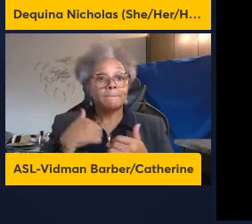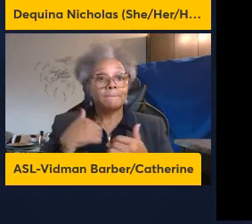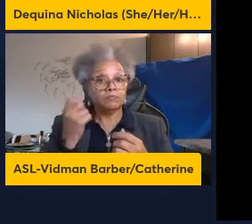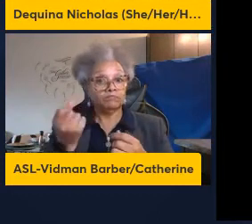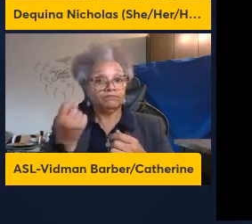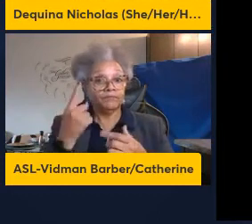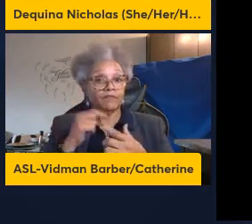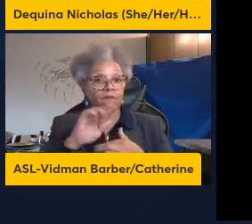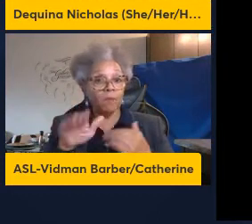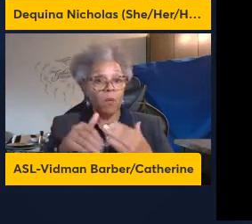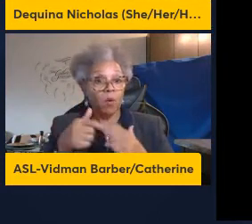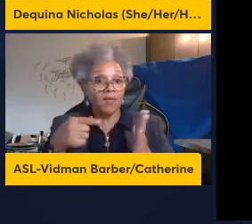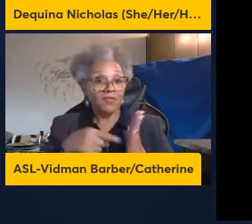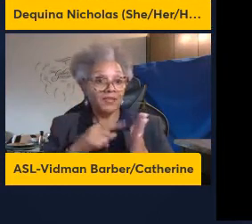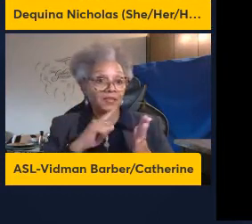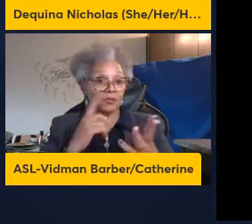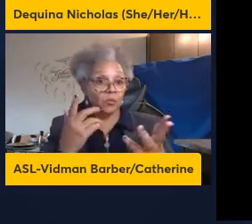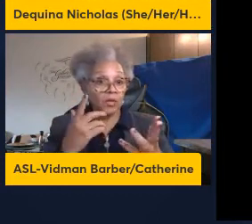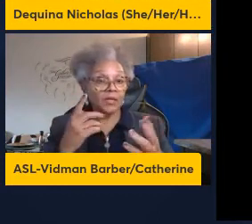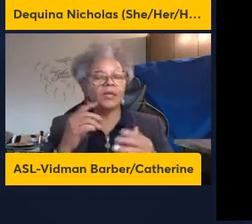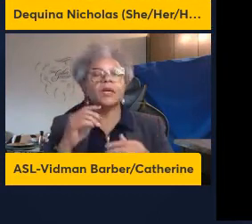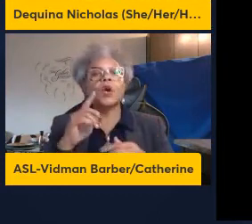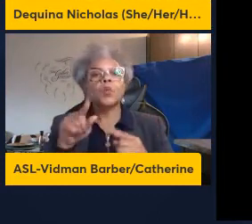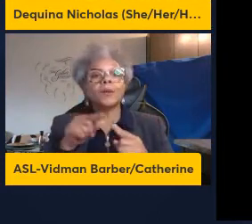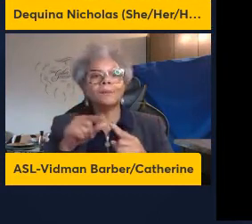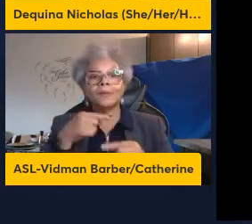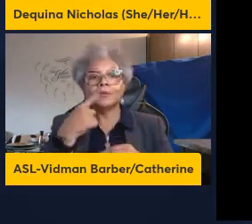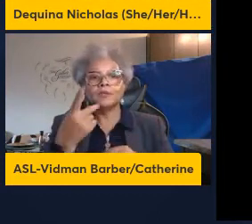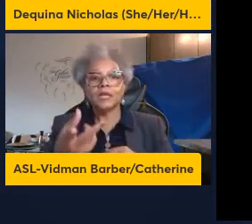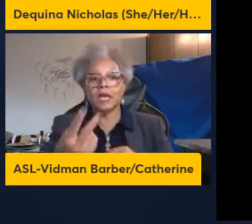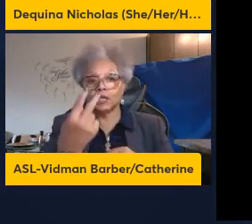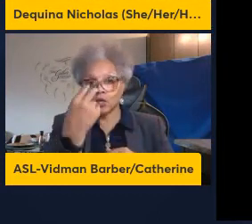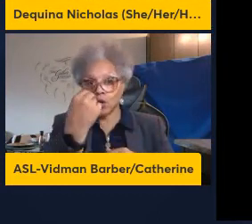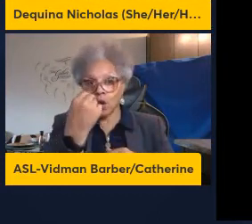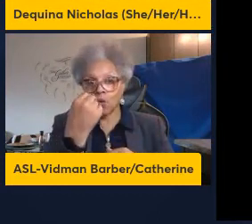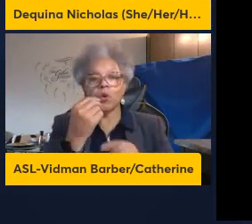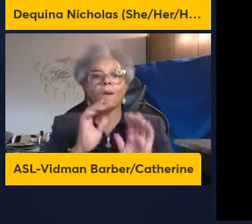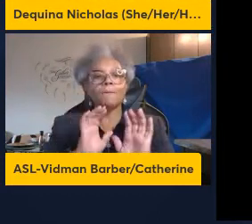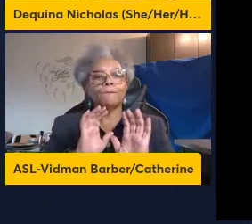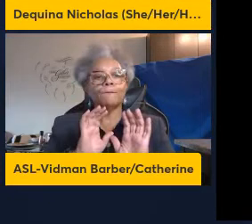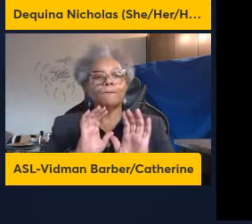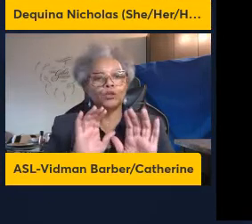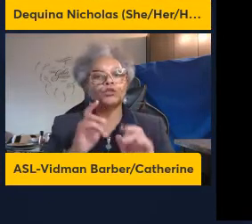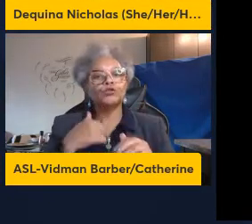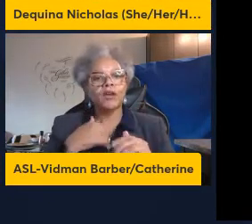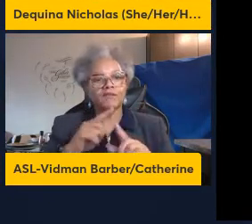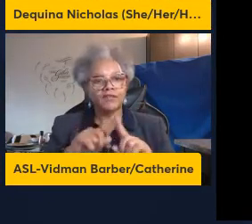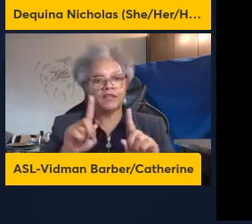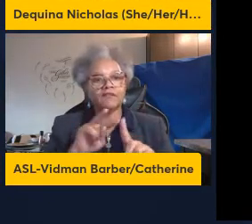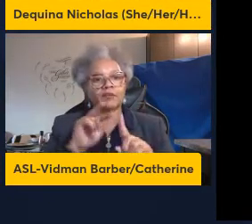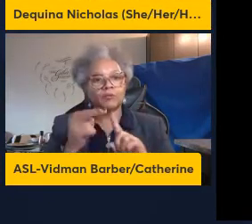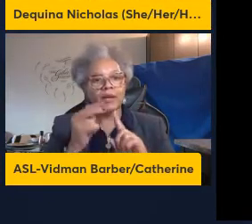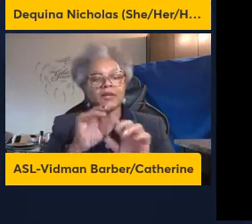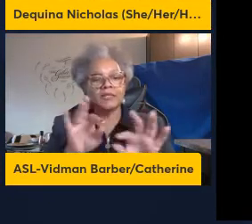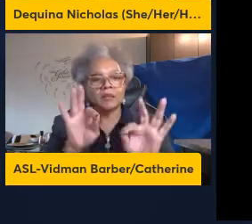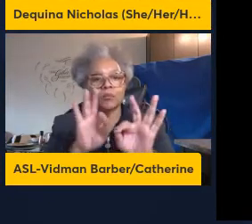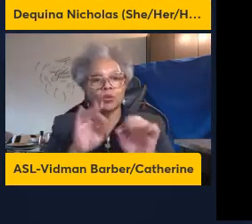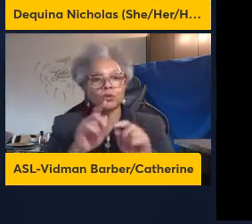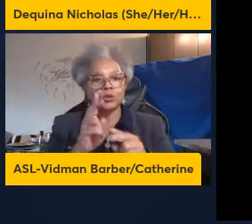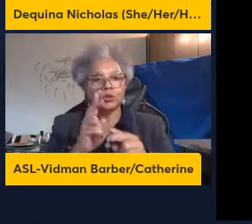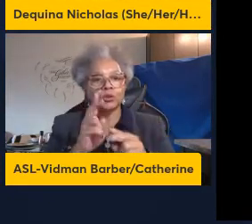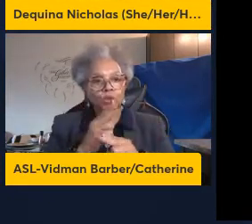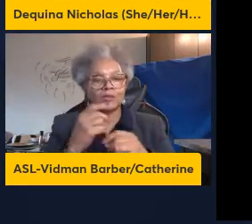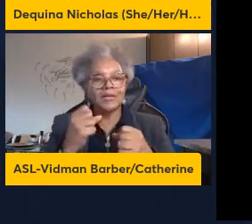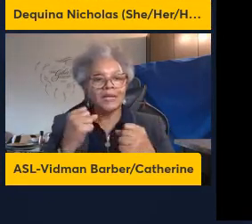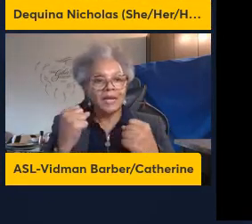you no, push the boundaries, find a way. You have an idea, you have a unique perspective. It's important to use it and to exercise that